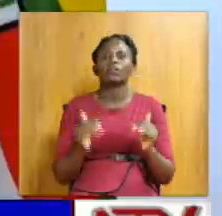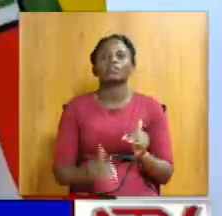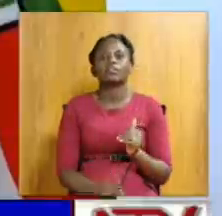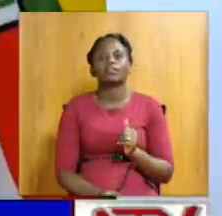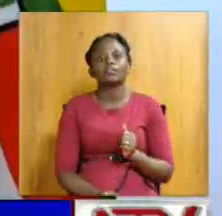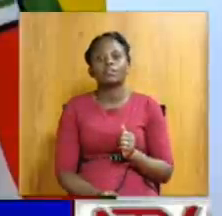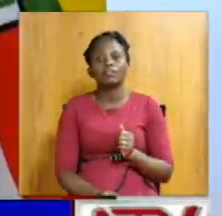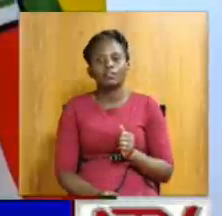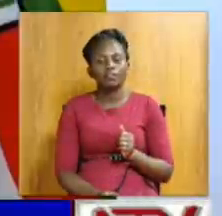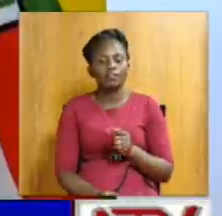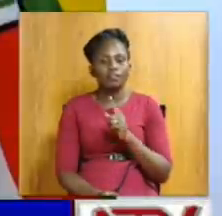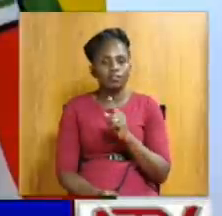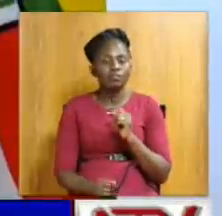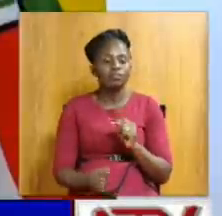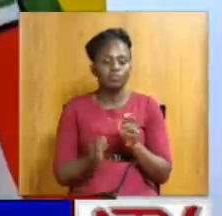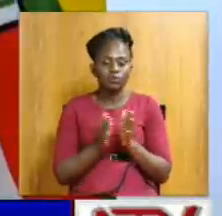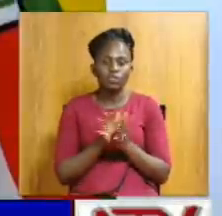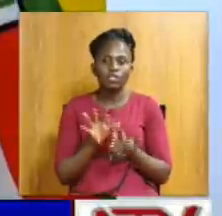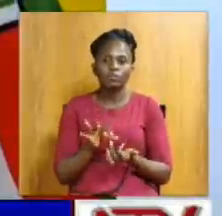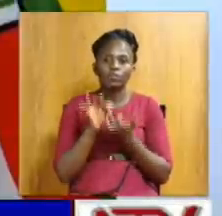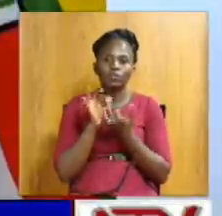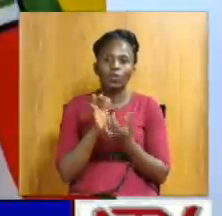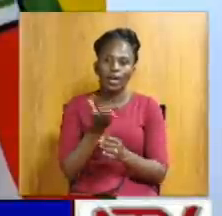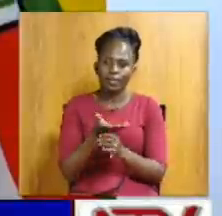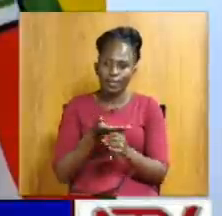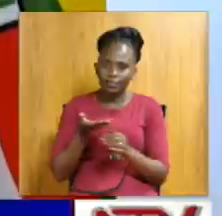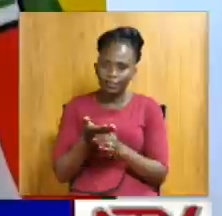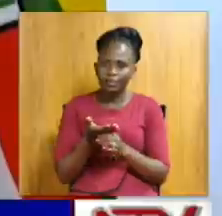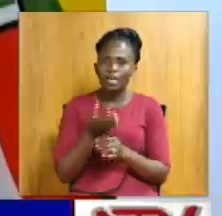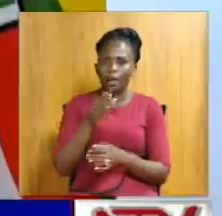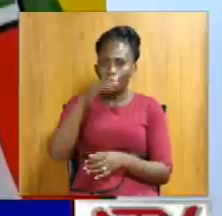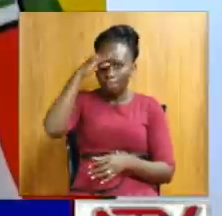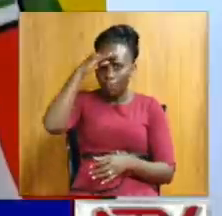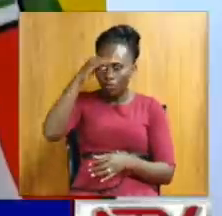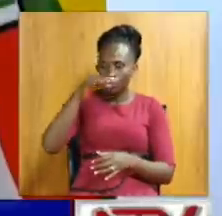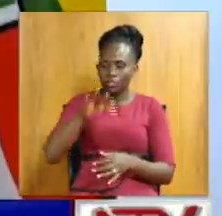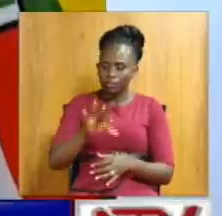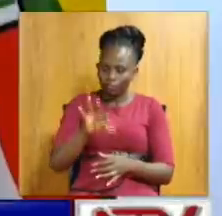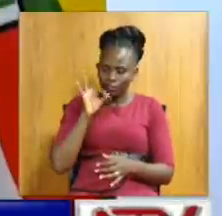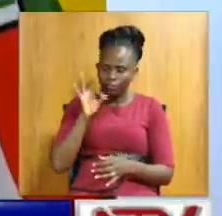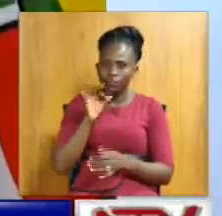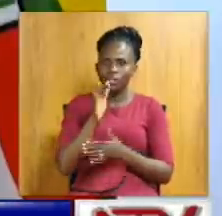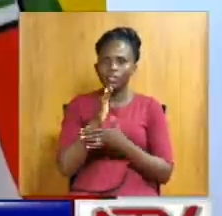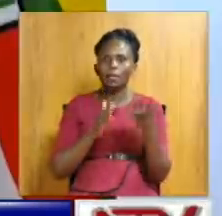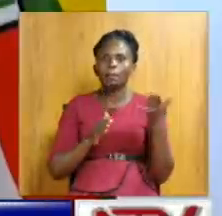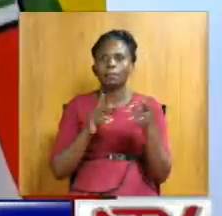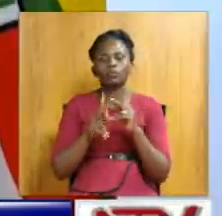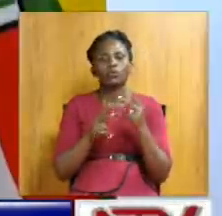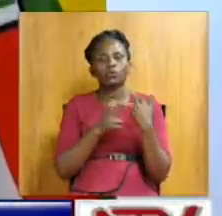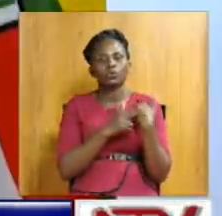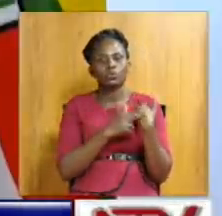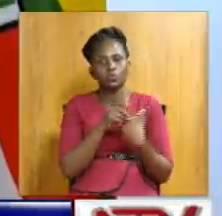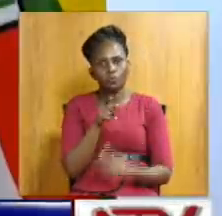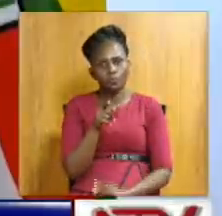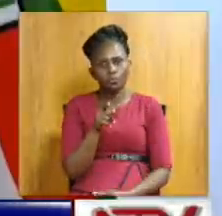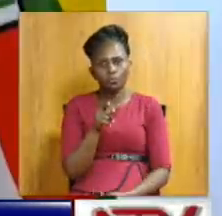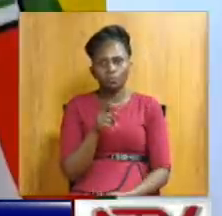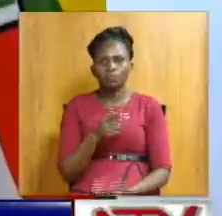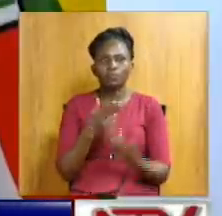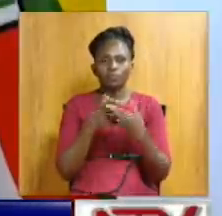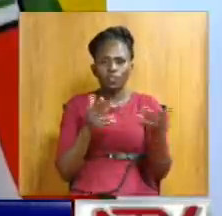With patient analysis, the police identified some of the criminals. We started arresting